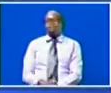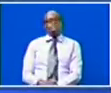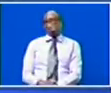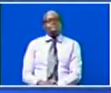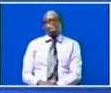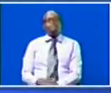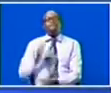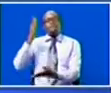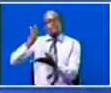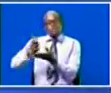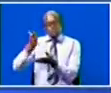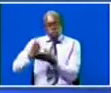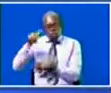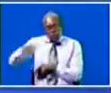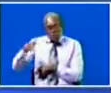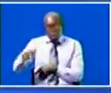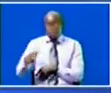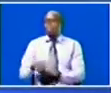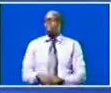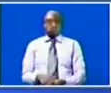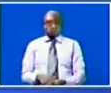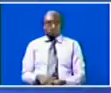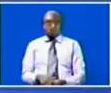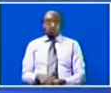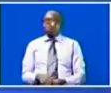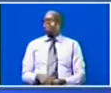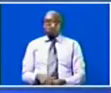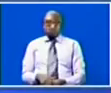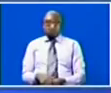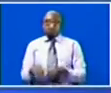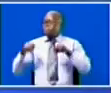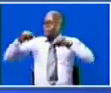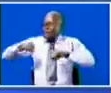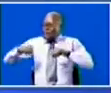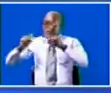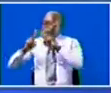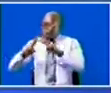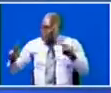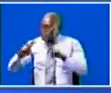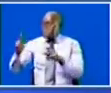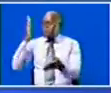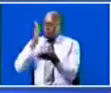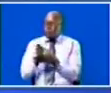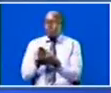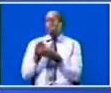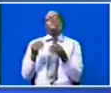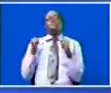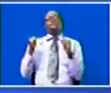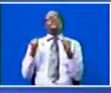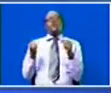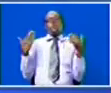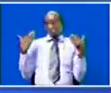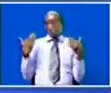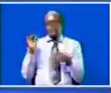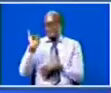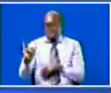that indeed, you know, this, you know, trial of reconciliation and healing is actually something that is solid, that, you know,